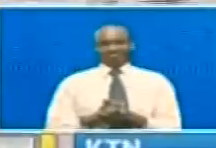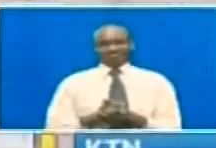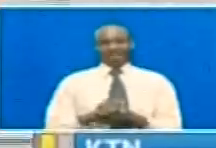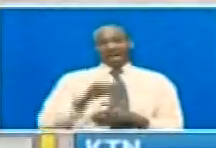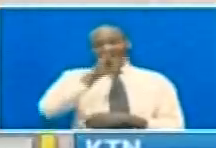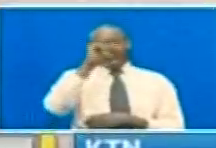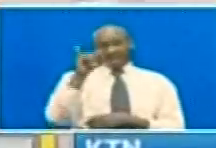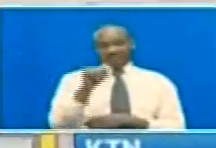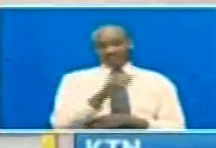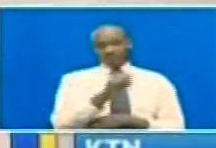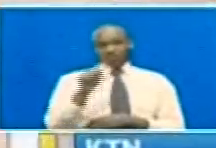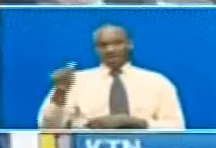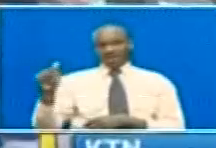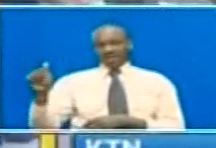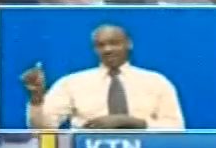Hassan Juma,